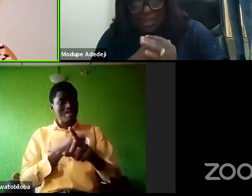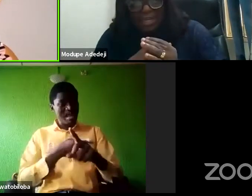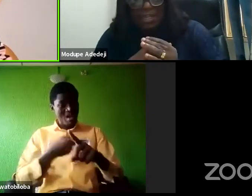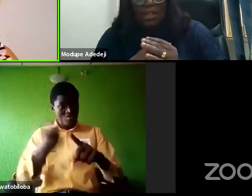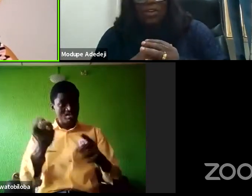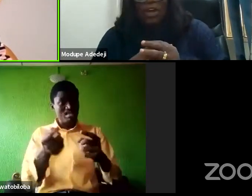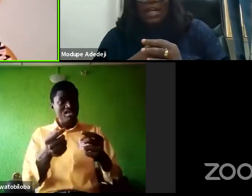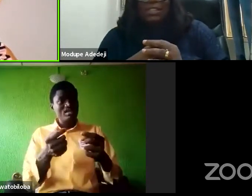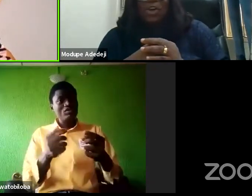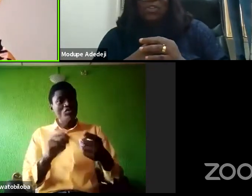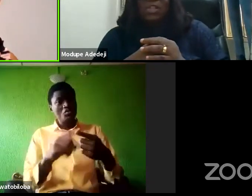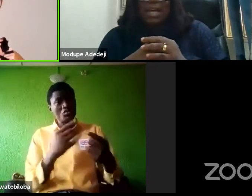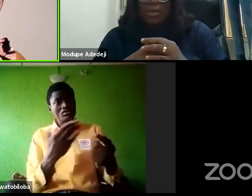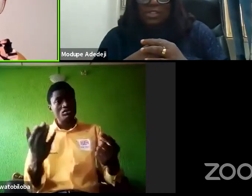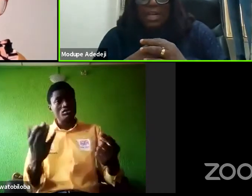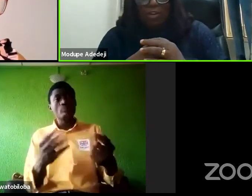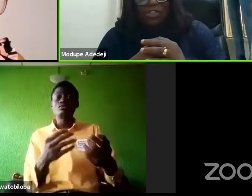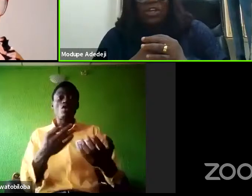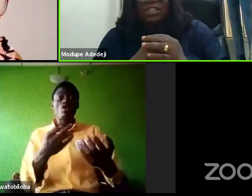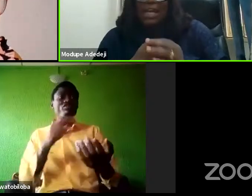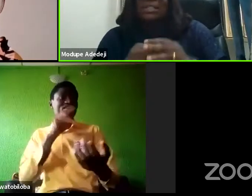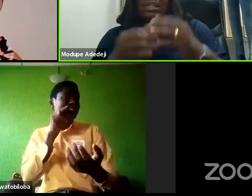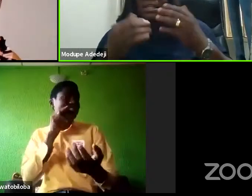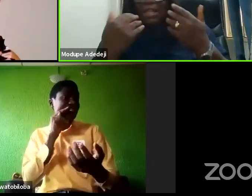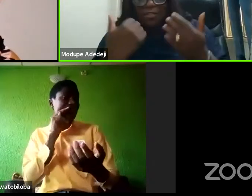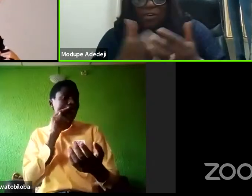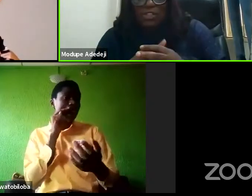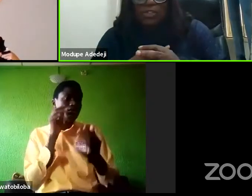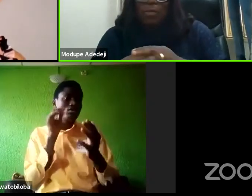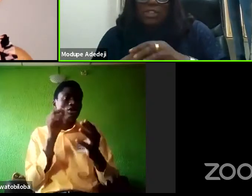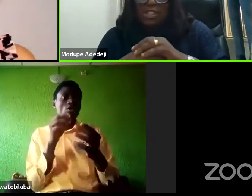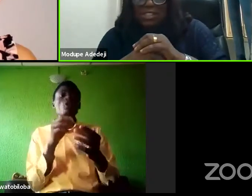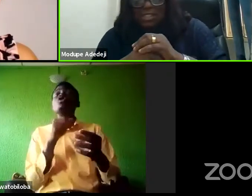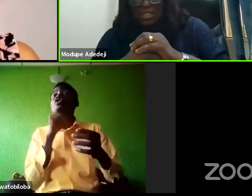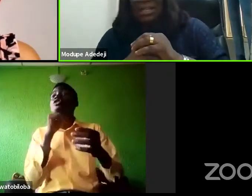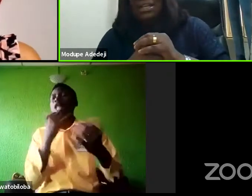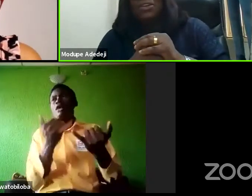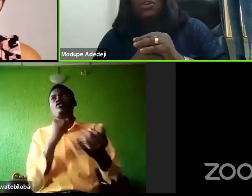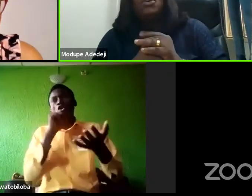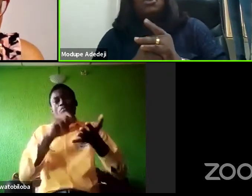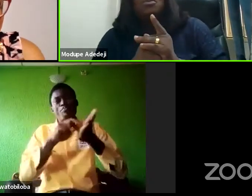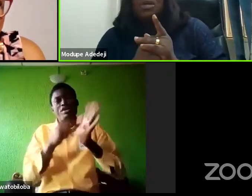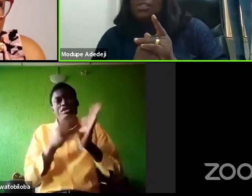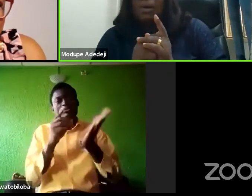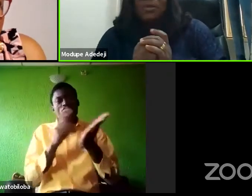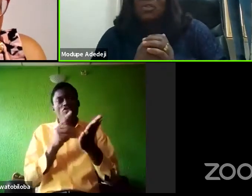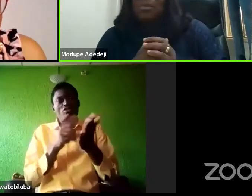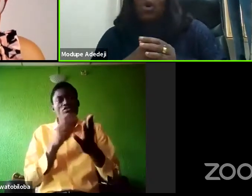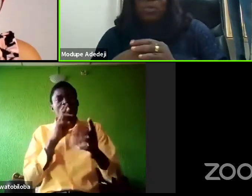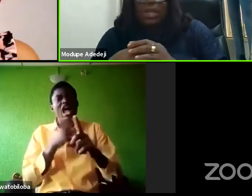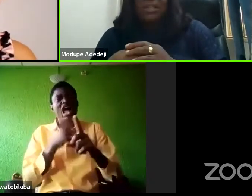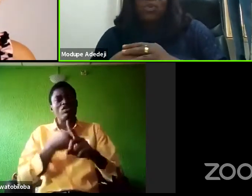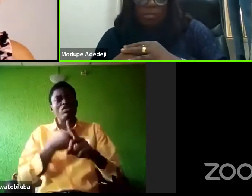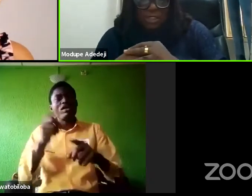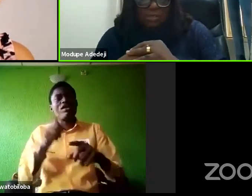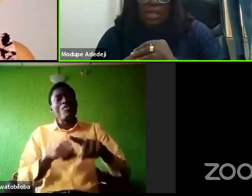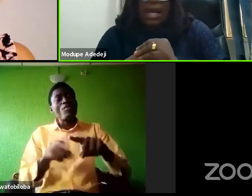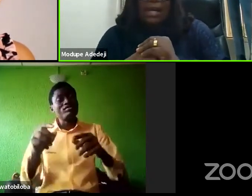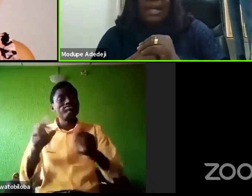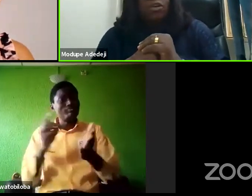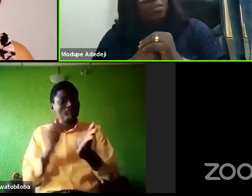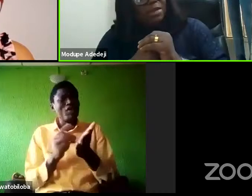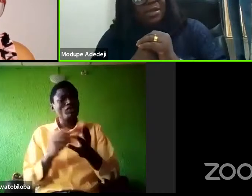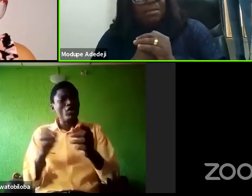of Nigeria. Not that the doctors are hostile, it's just that they cause some hostility, It's supposed to be open and you come